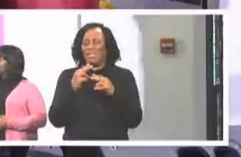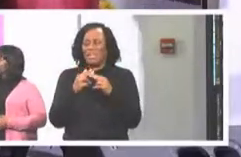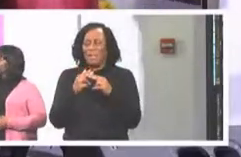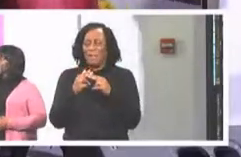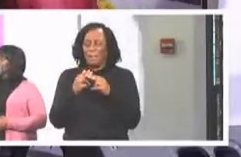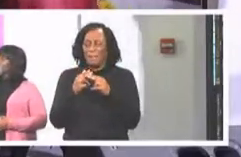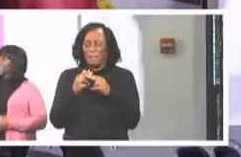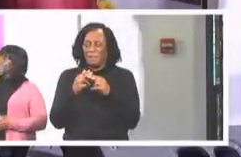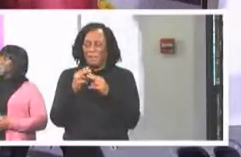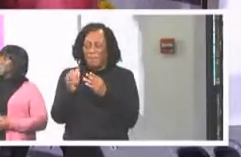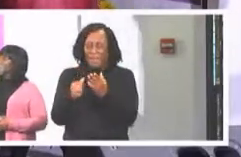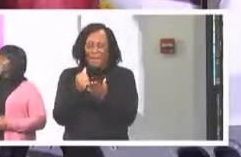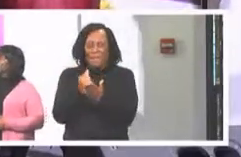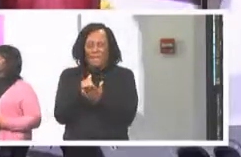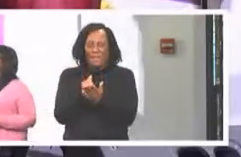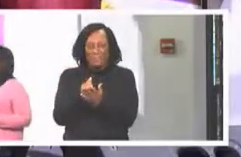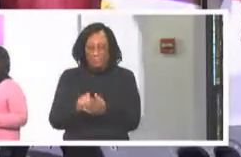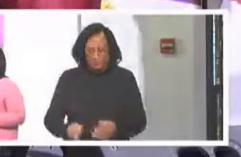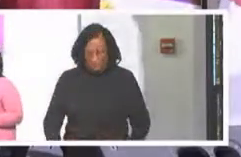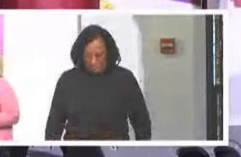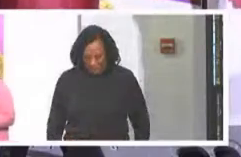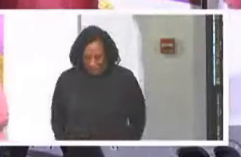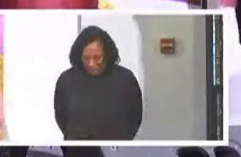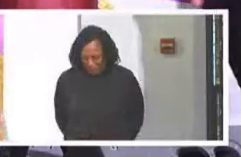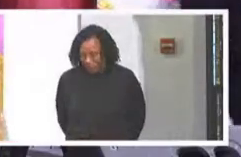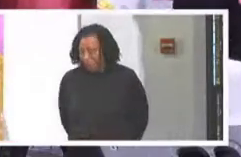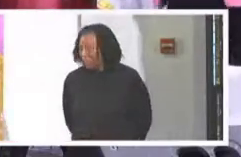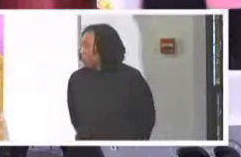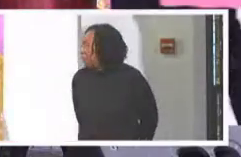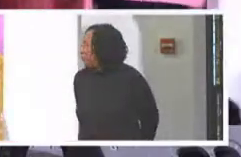Everyone say, amen.